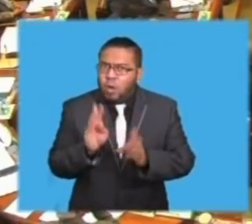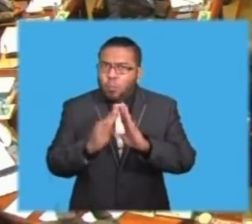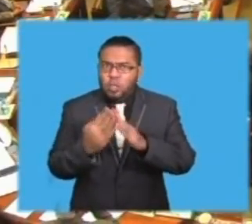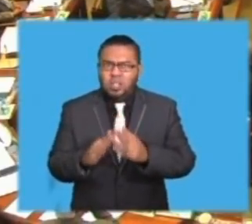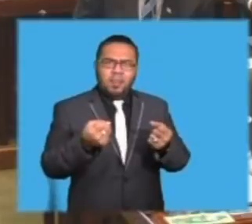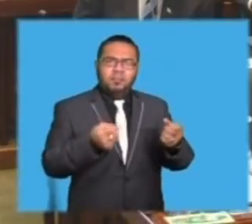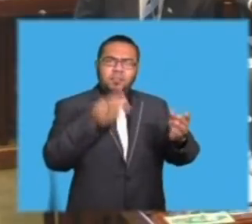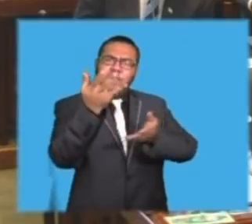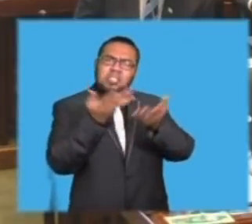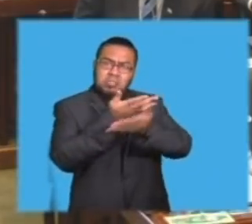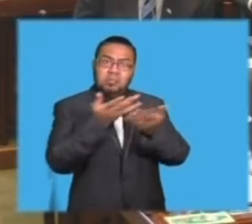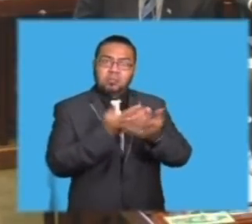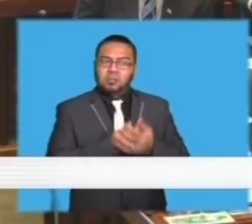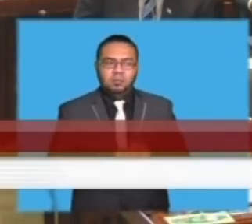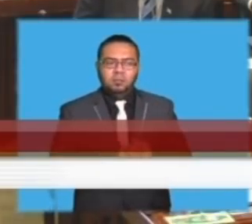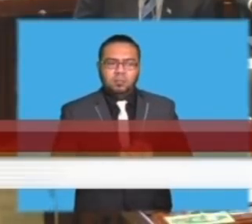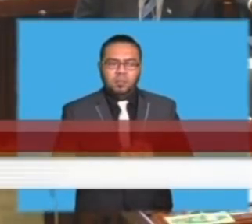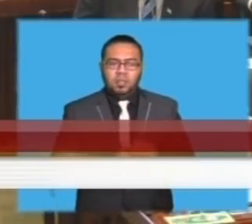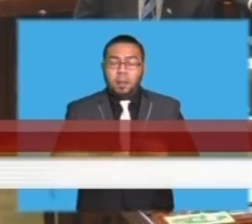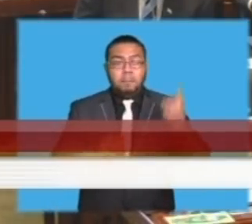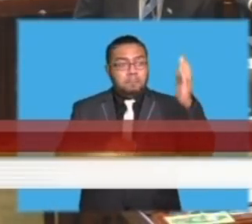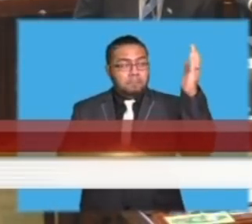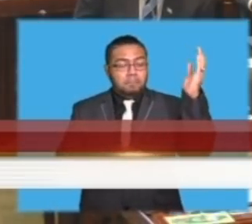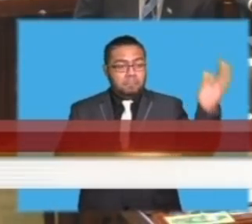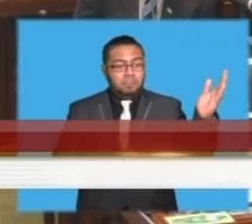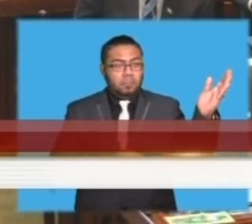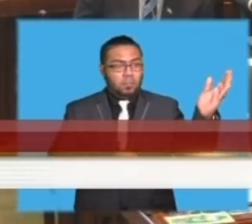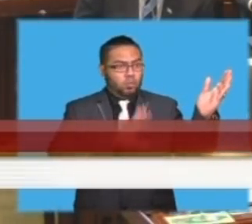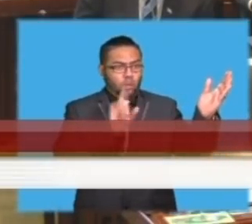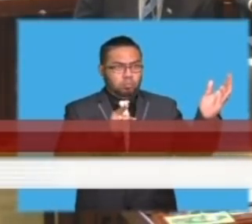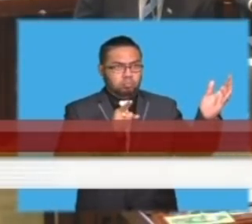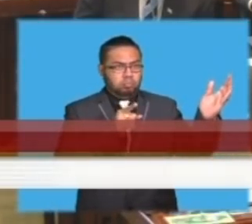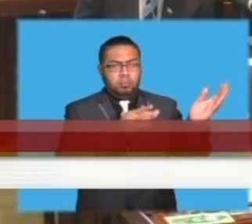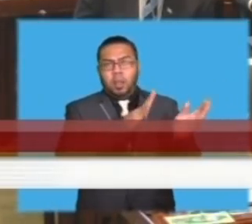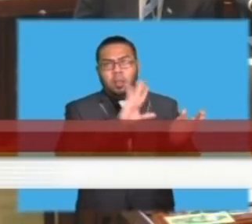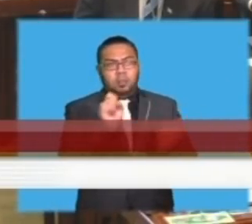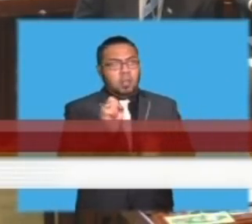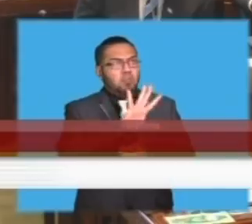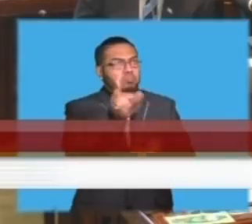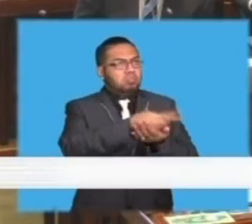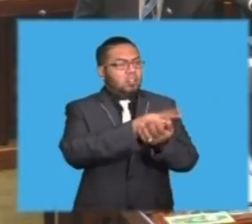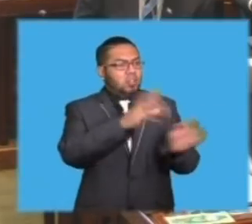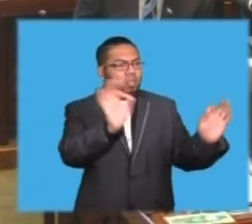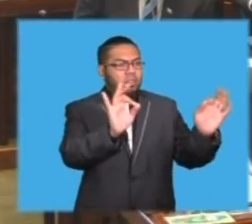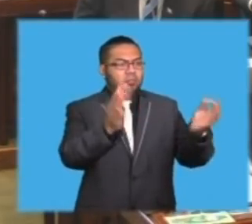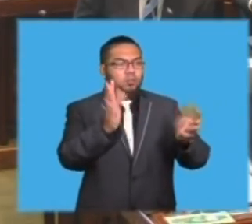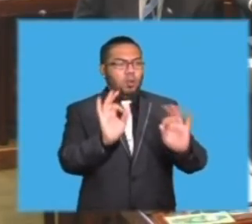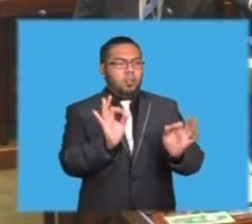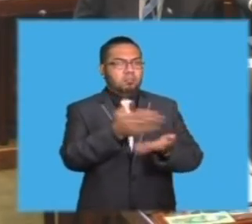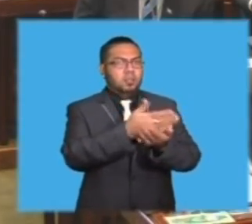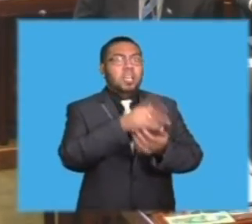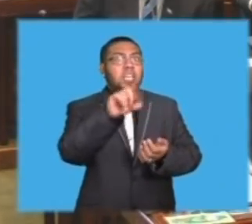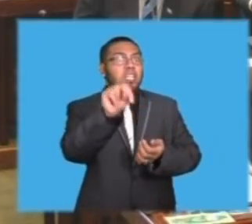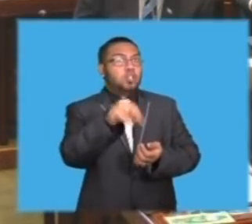about racism. Why are you collecting the data? Madam Speaker, don't collect the data. No such data was collected. He needs to understand